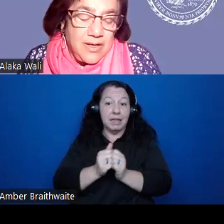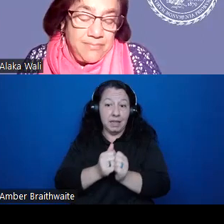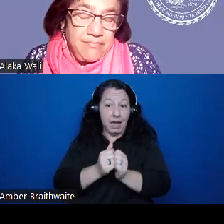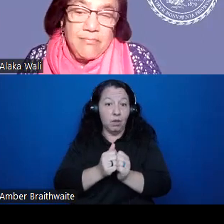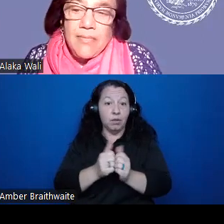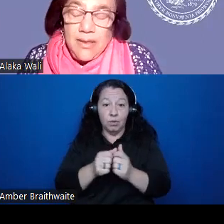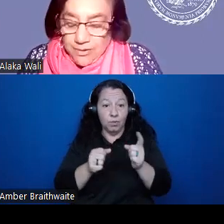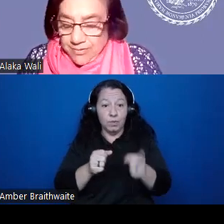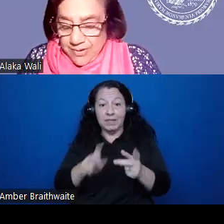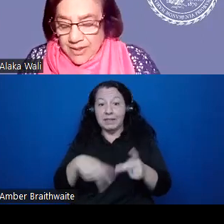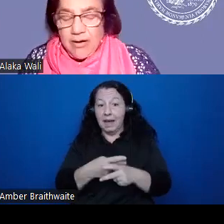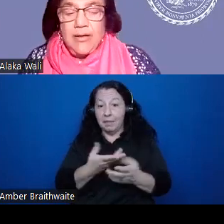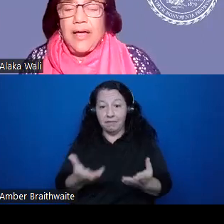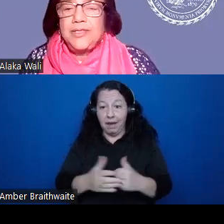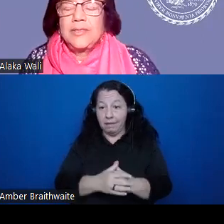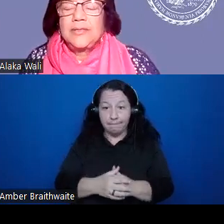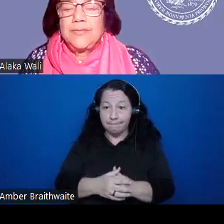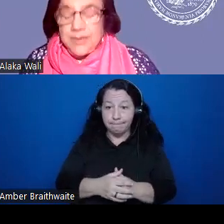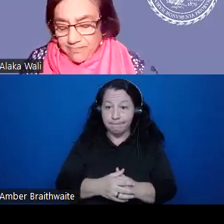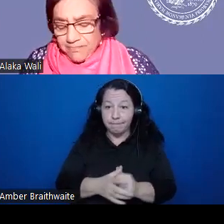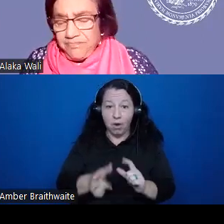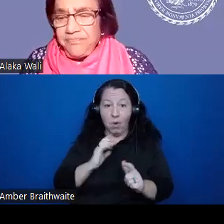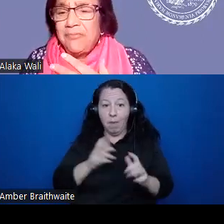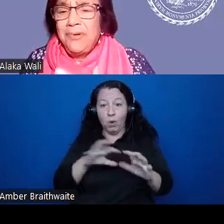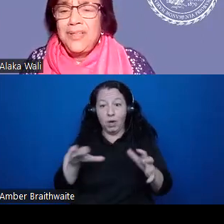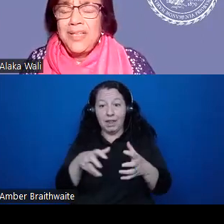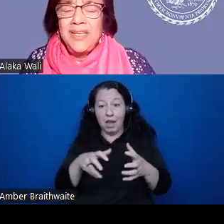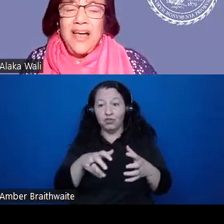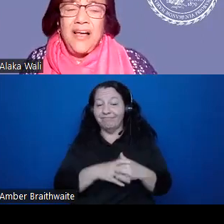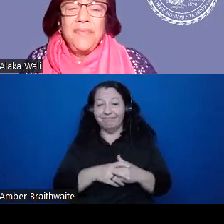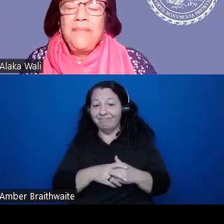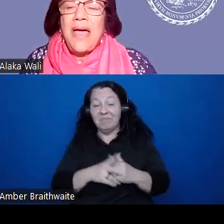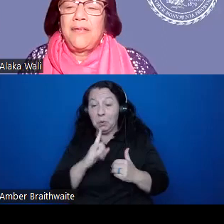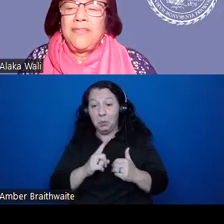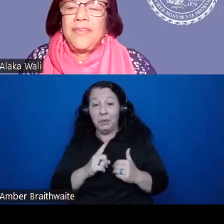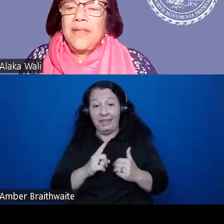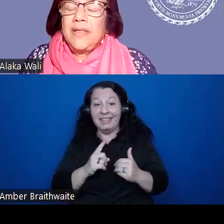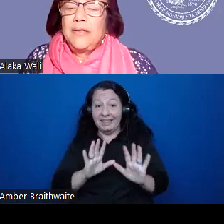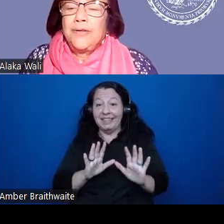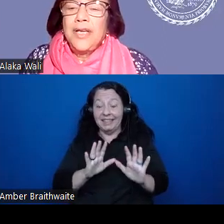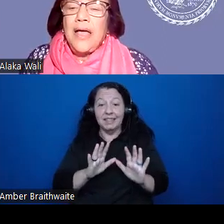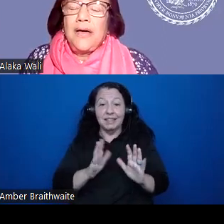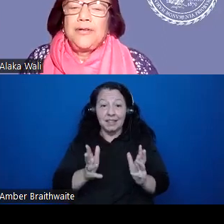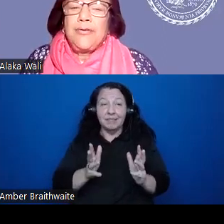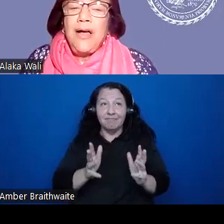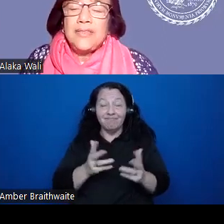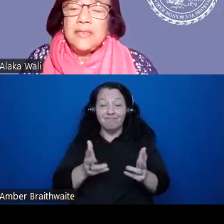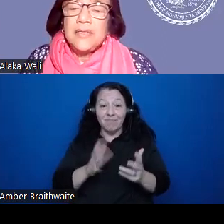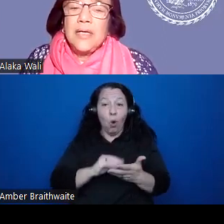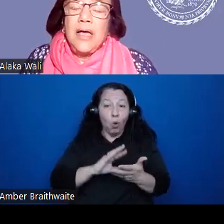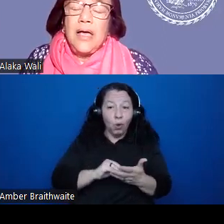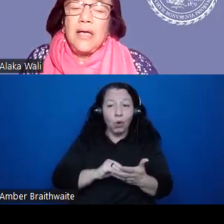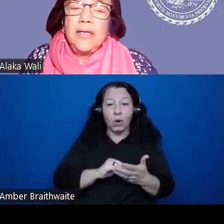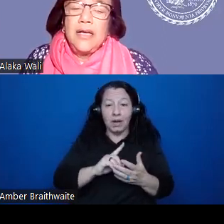this, you know, in our collection. So it was really a matter of learning how to